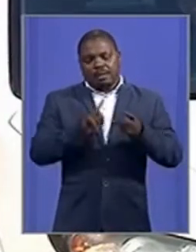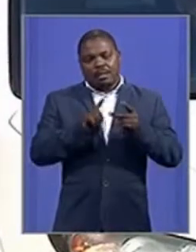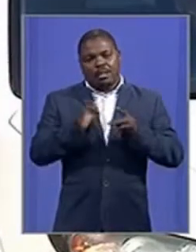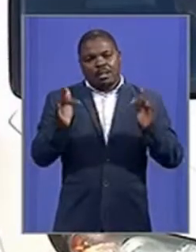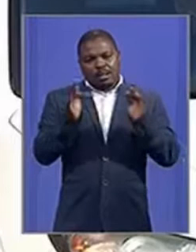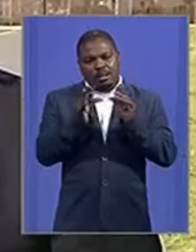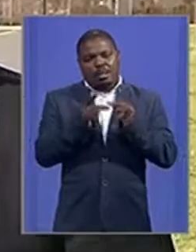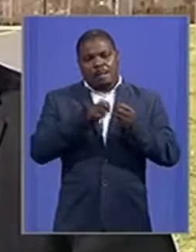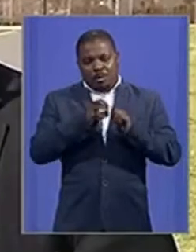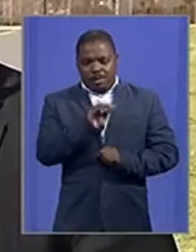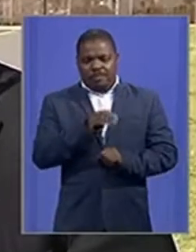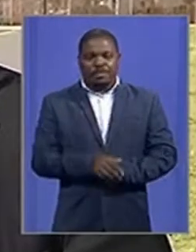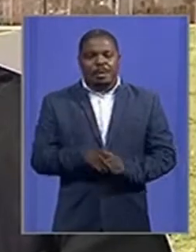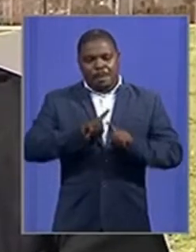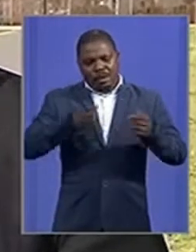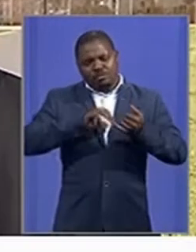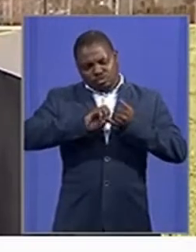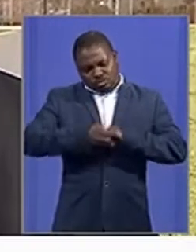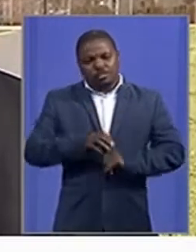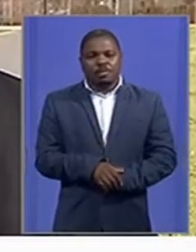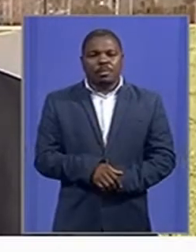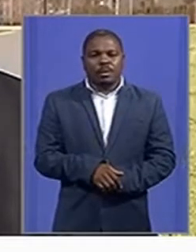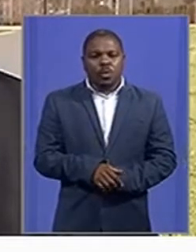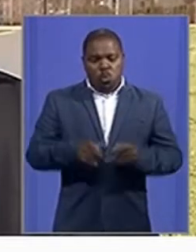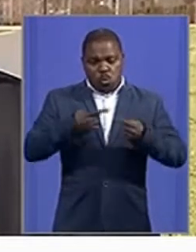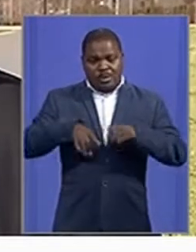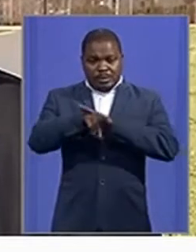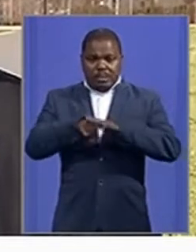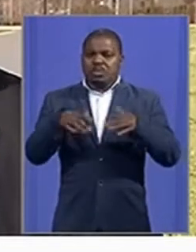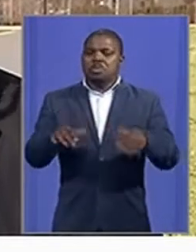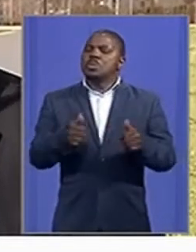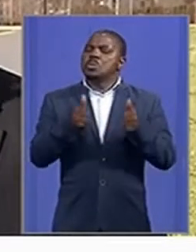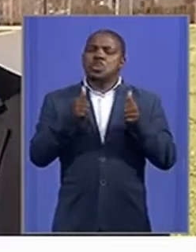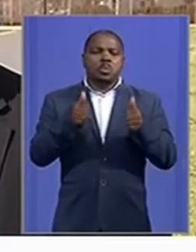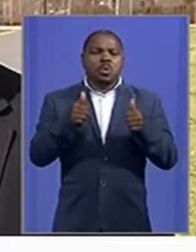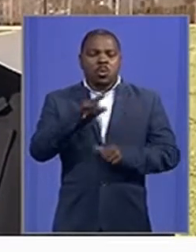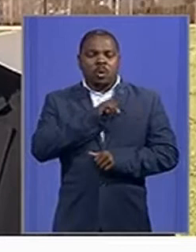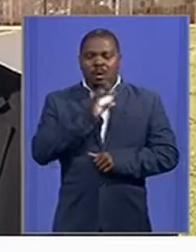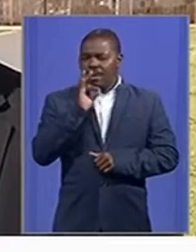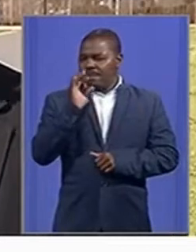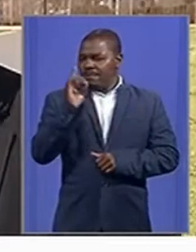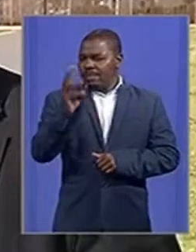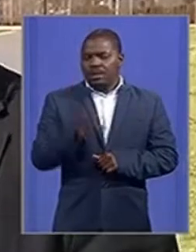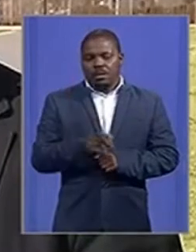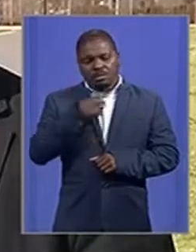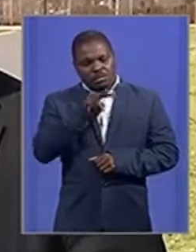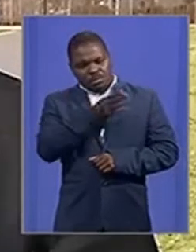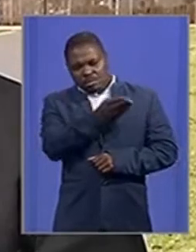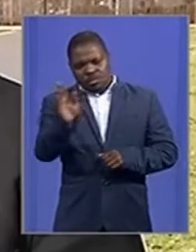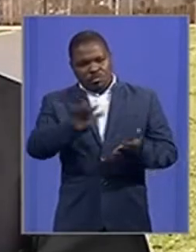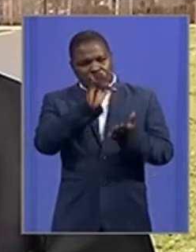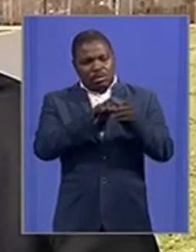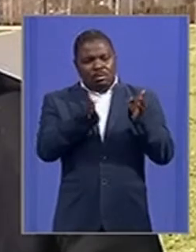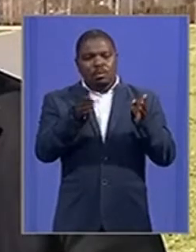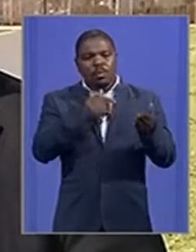but we are trying our best. We have done quite well as a district because daily on average, when we're looking at all our facilities, we